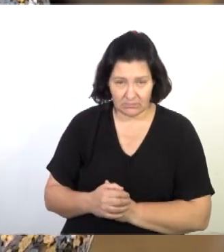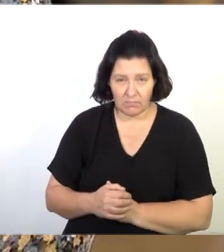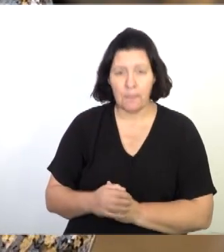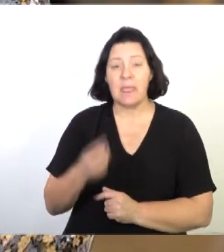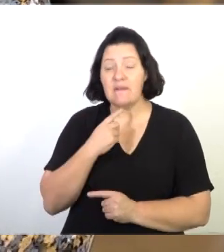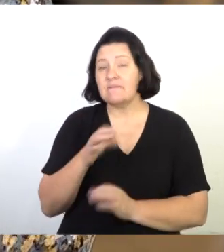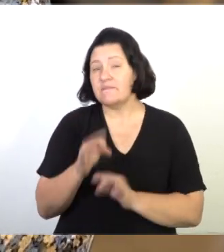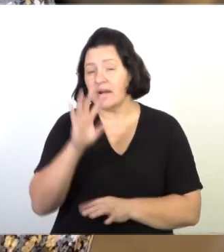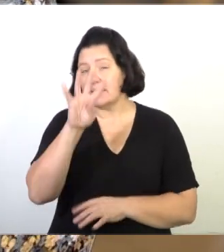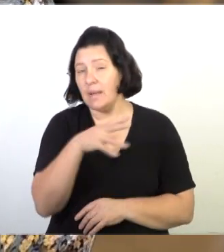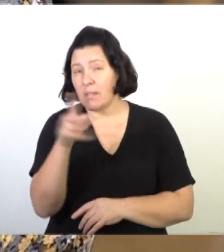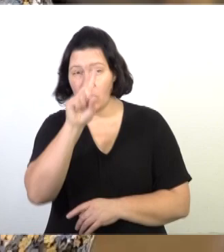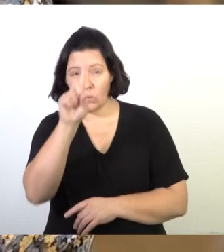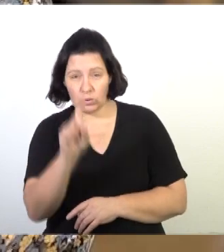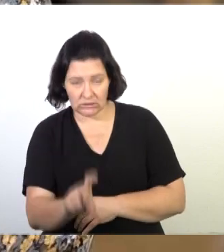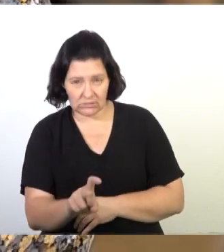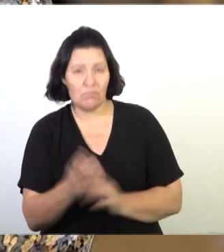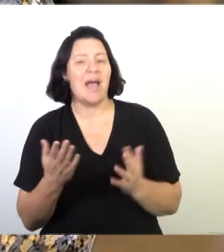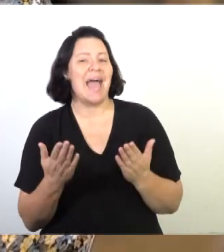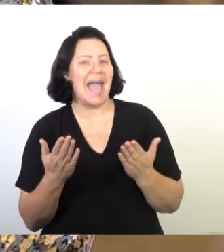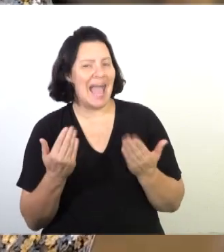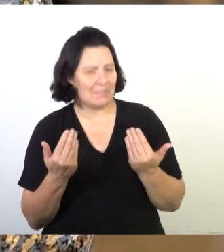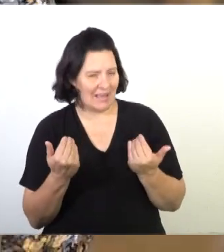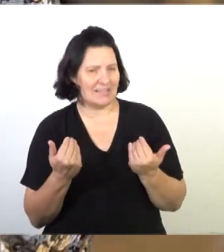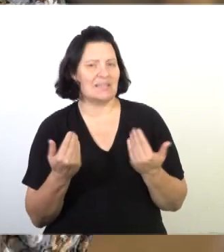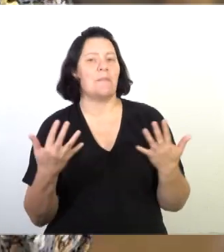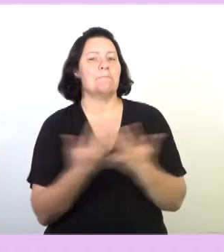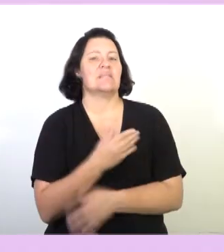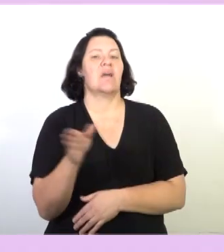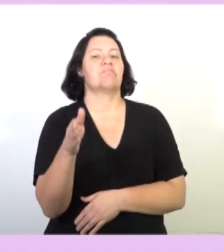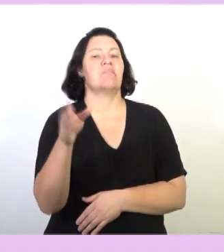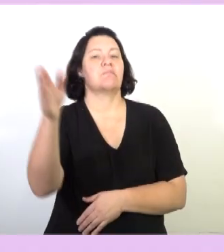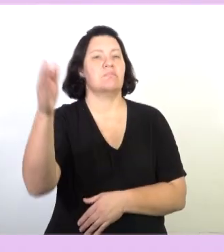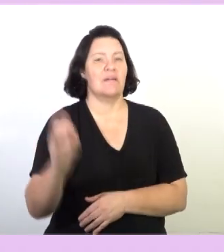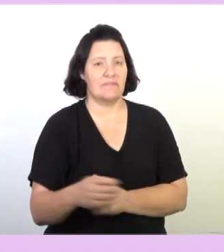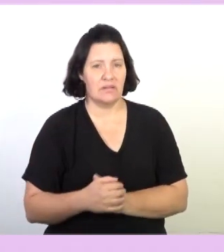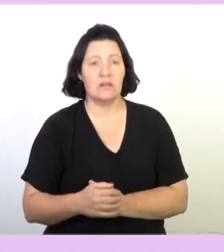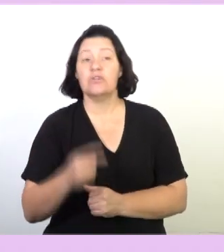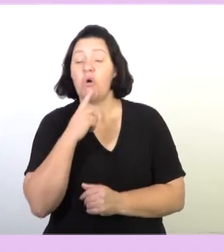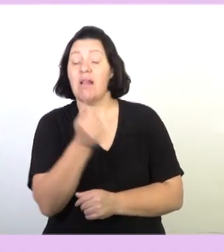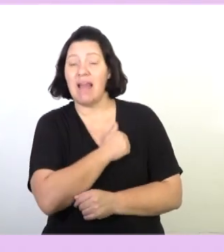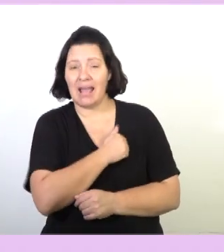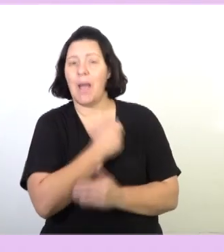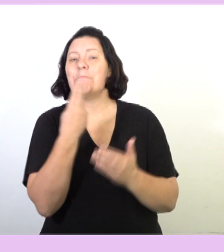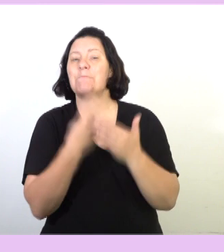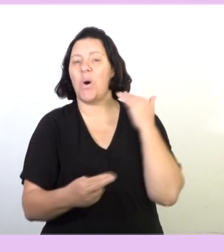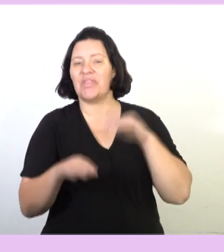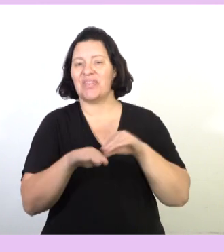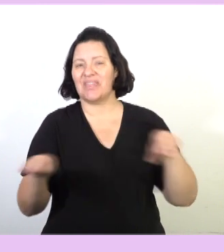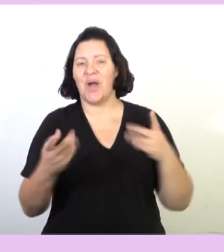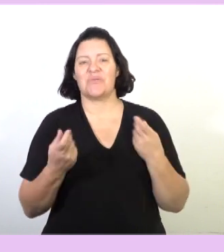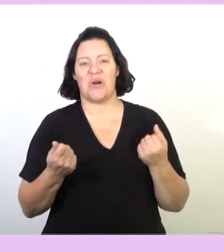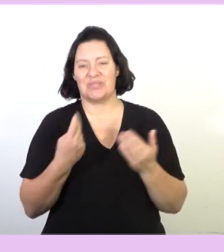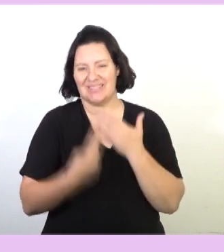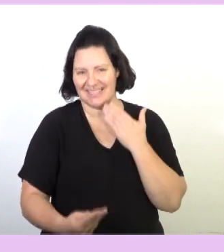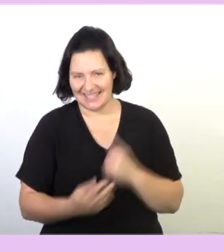In Mathslit, whenever you get table questions, expect a missing value. So we have 2 missing values. Luckily this time, it is only